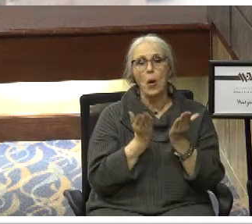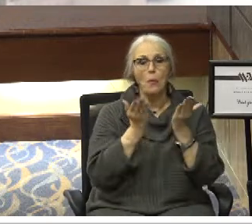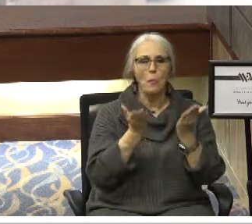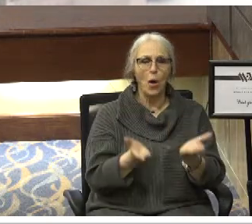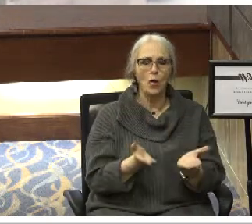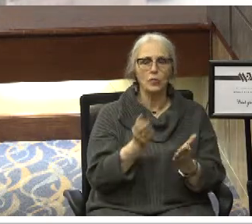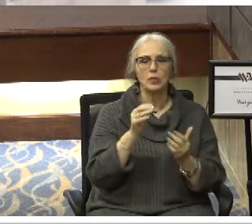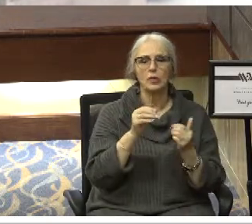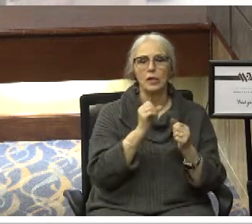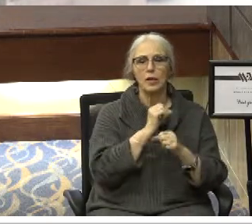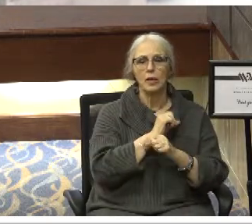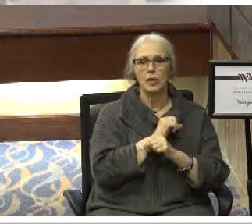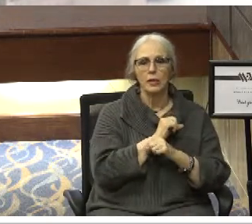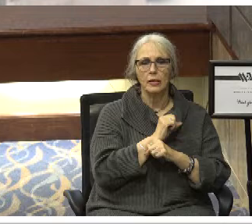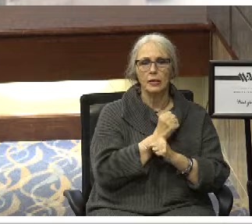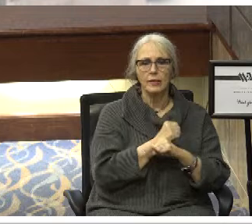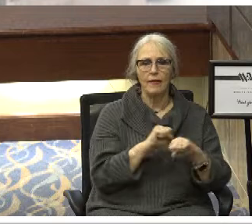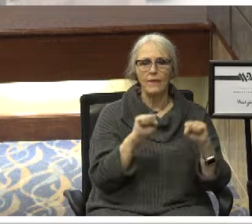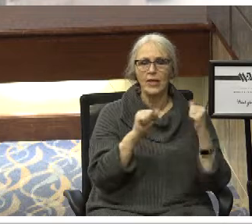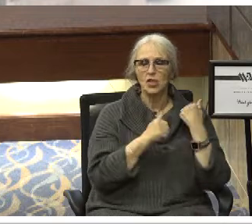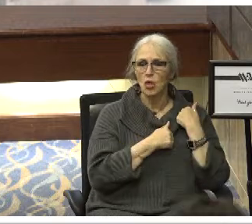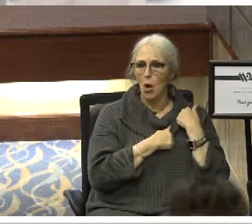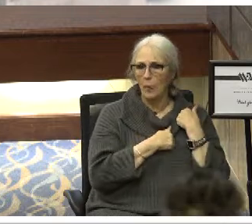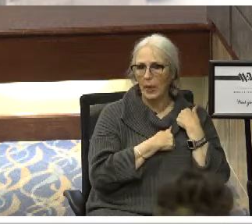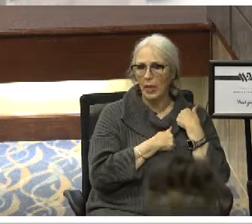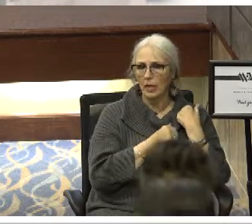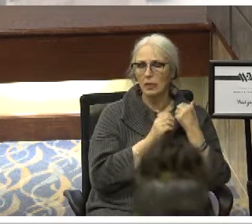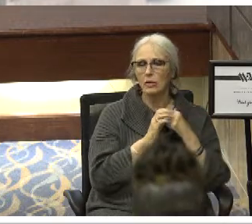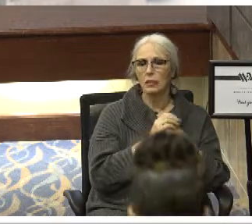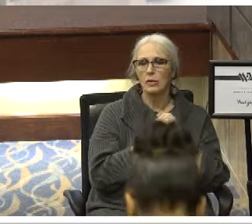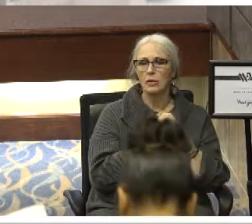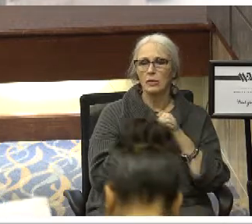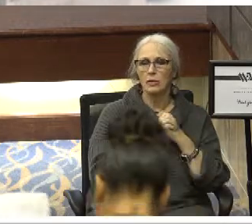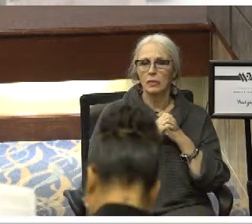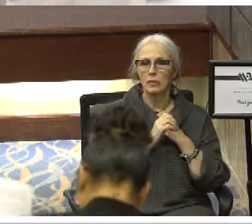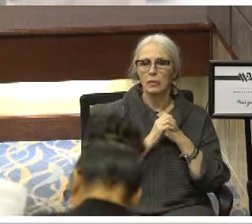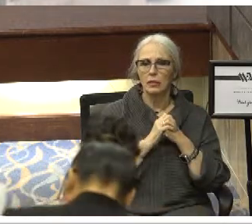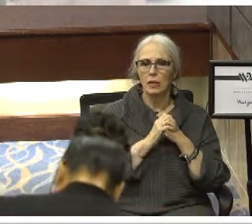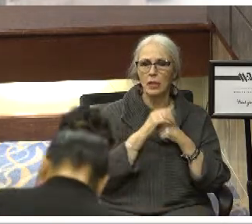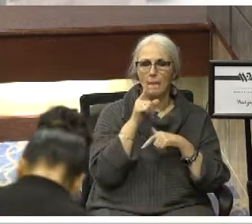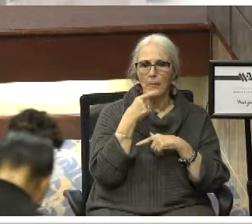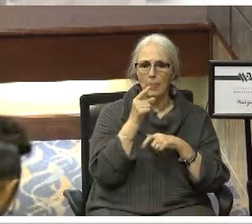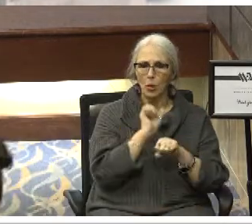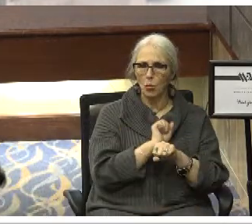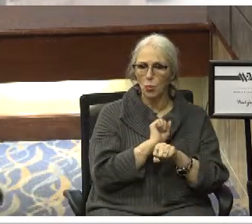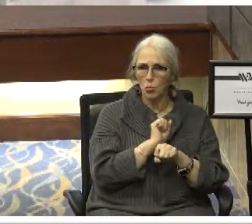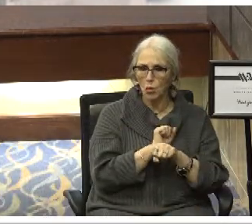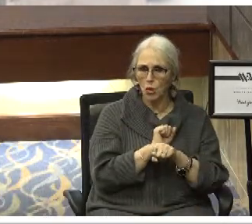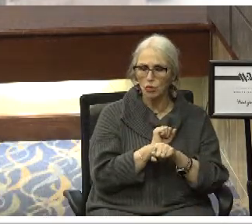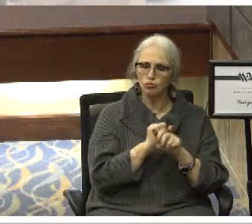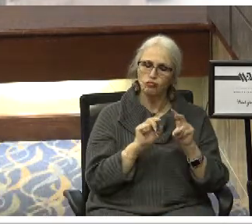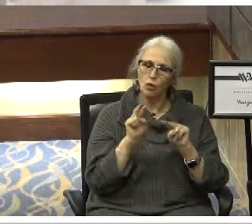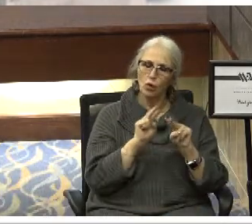in accordance with our, and as Clint said, the Public Works team took a look at that as well. So of the